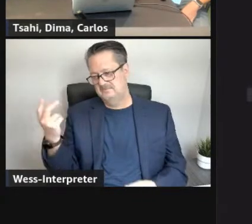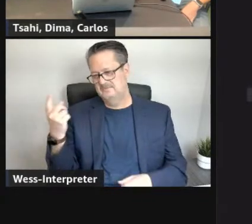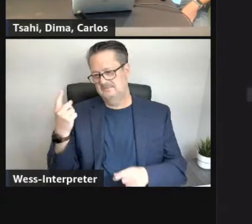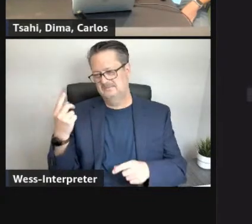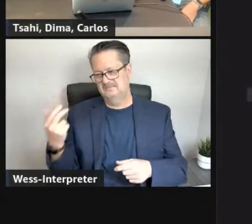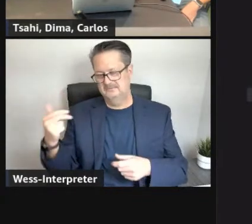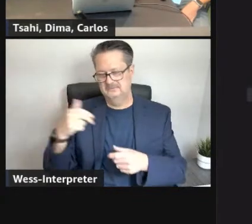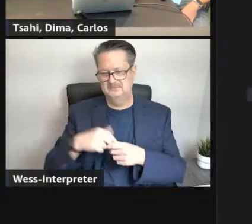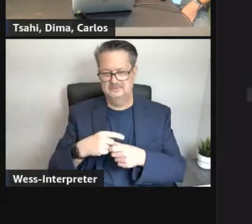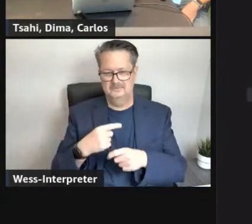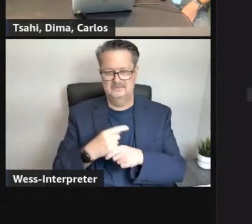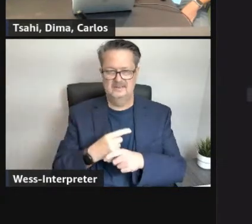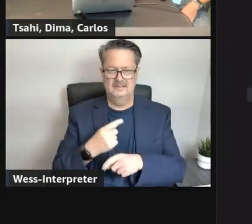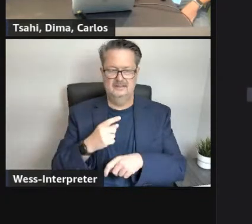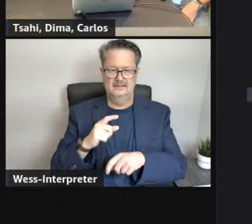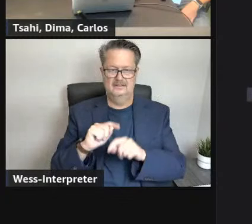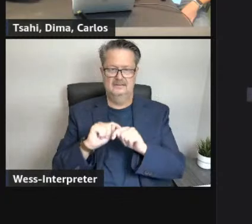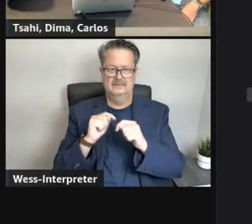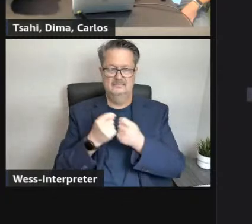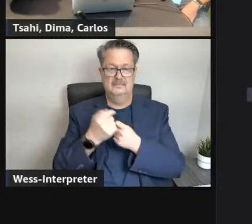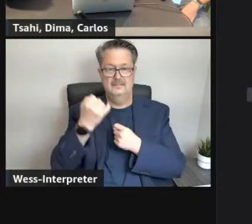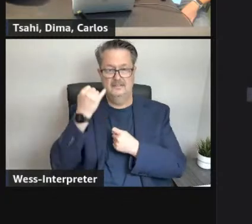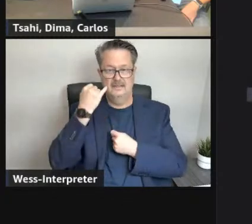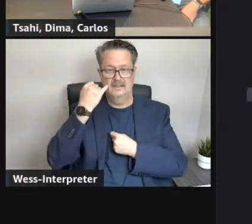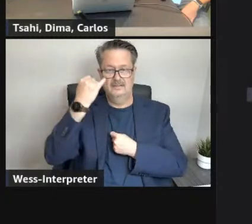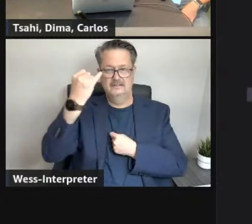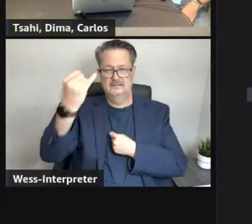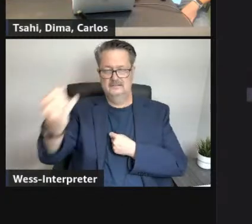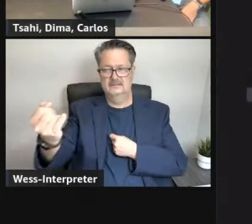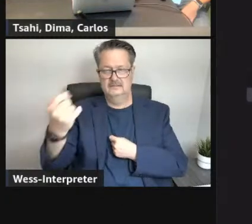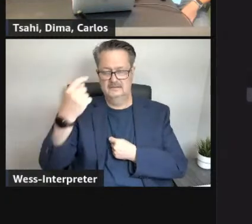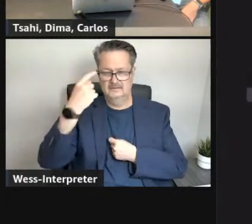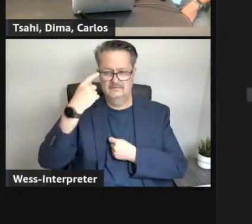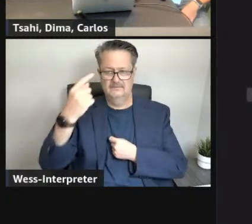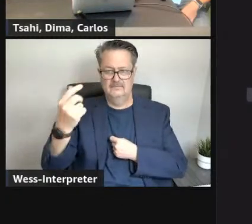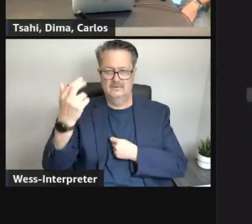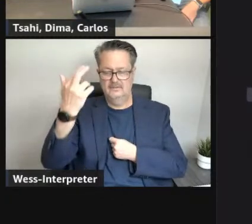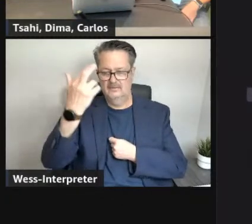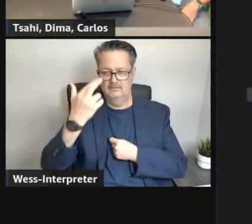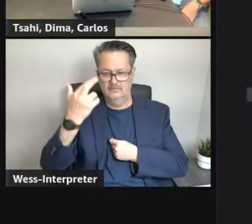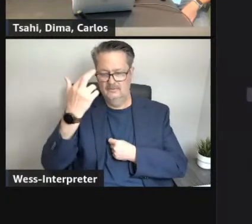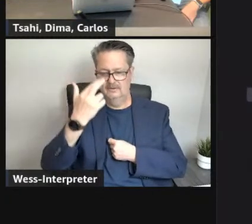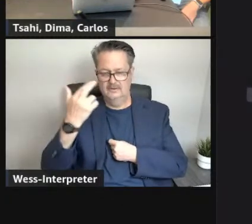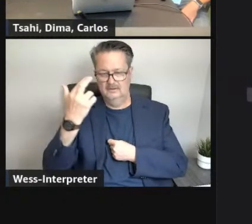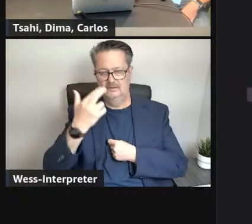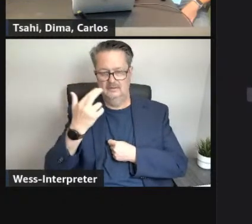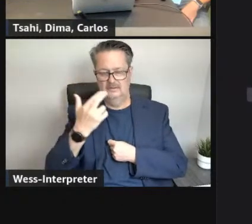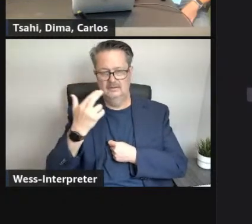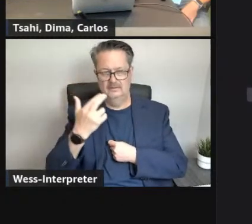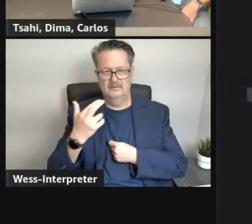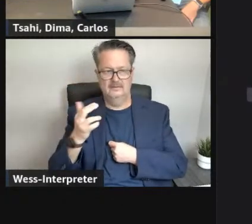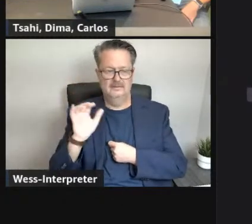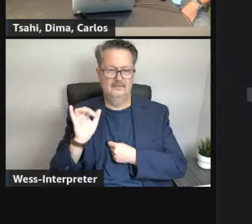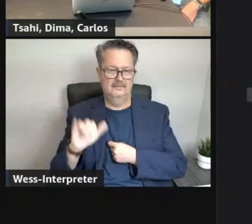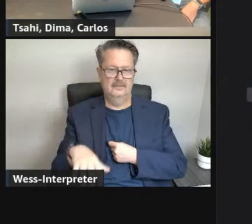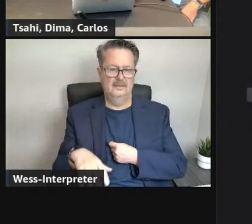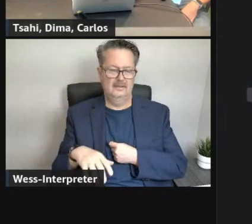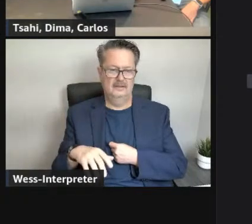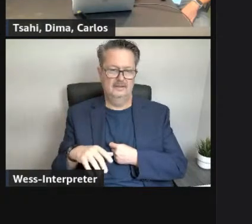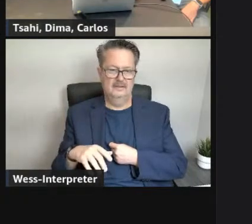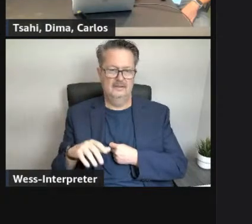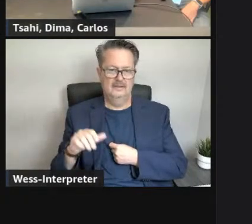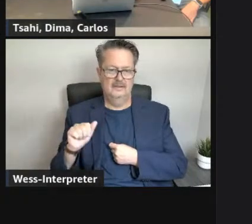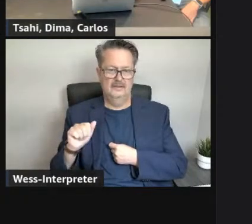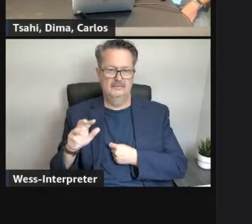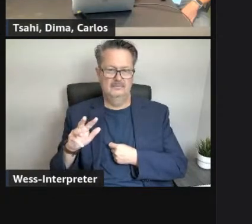So anyway, the idea here is that there is this application of this UI application, and in